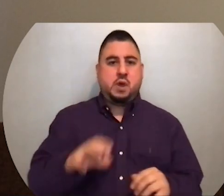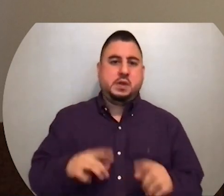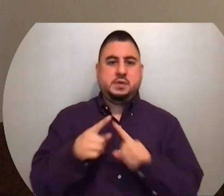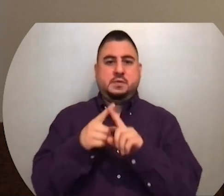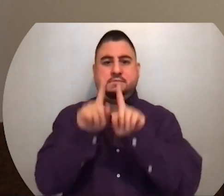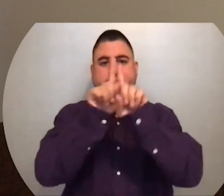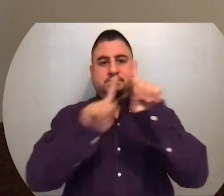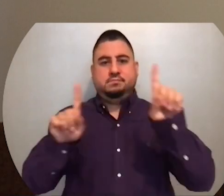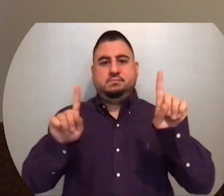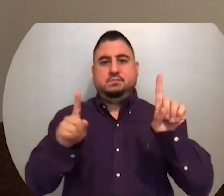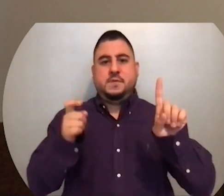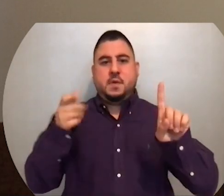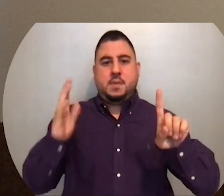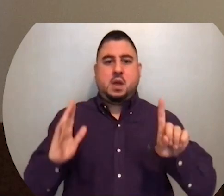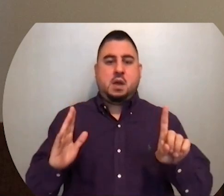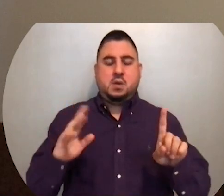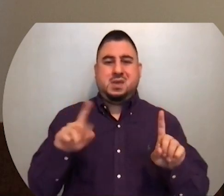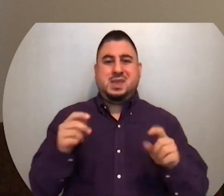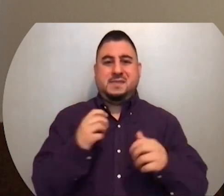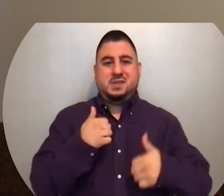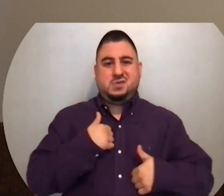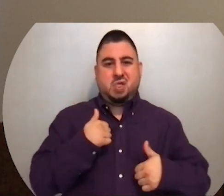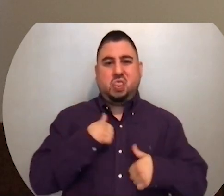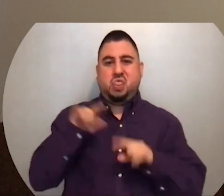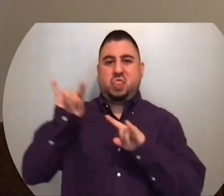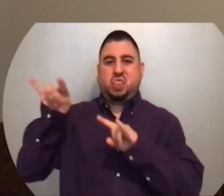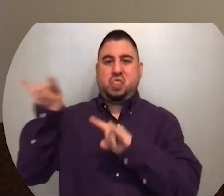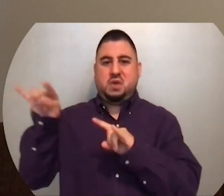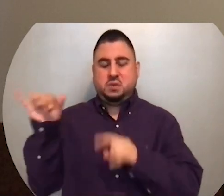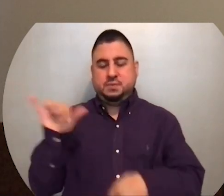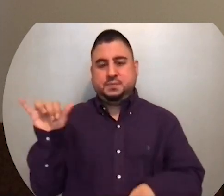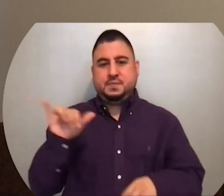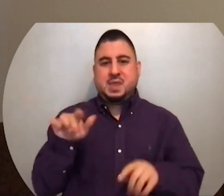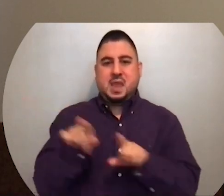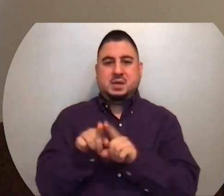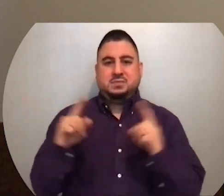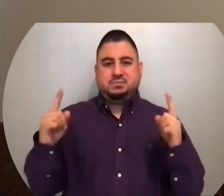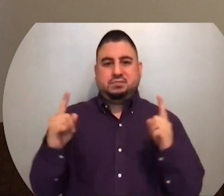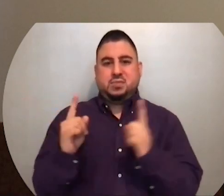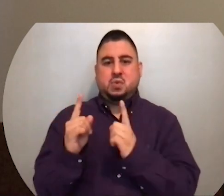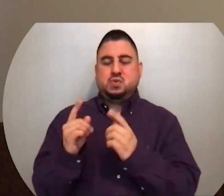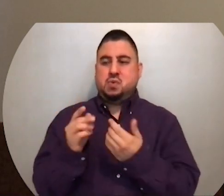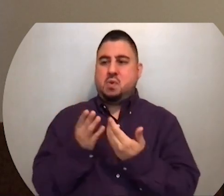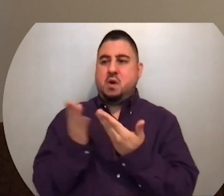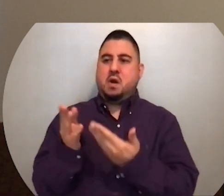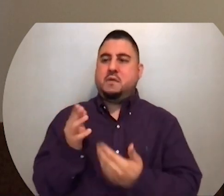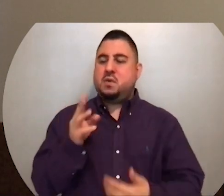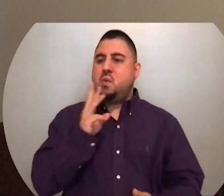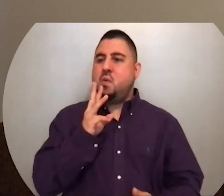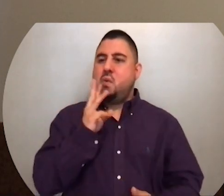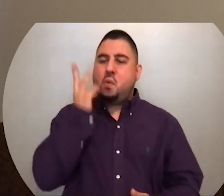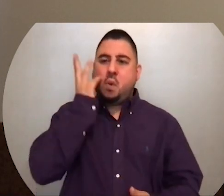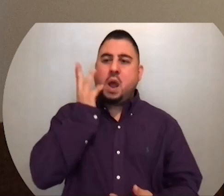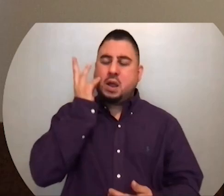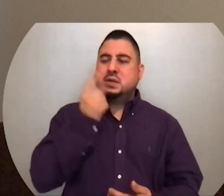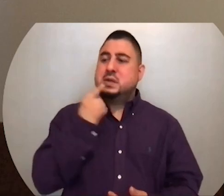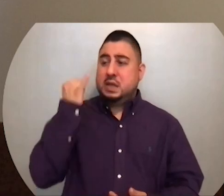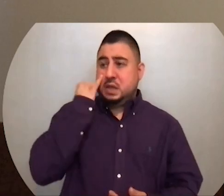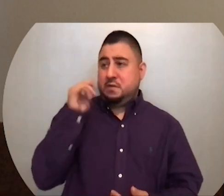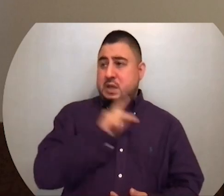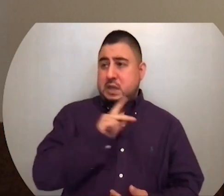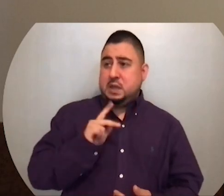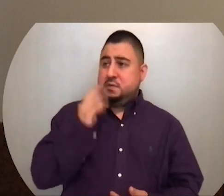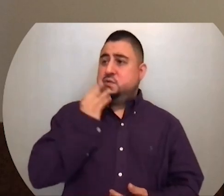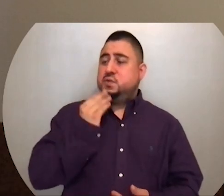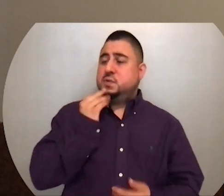God." Even the soldiers jeered at him. As they approached to offer him wine, they called out, "If you are the King